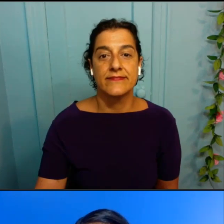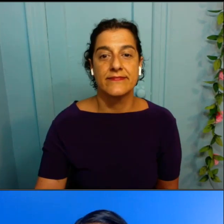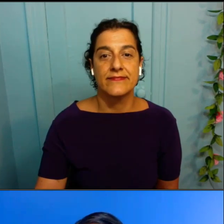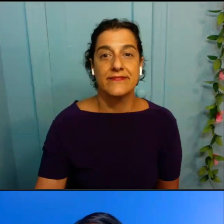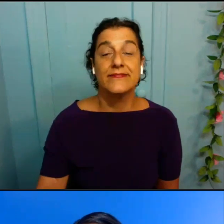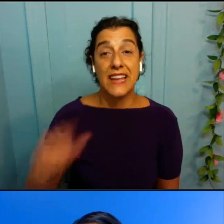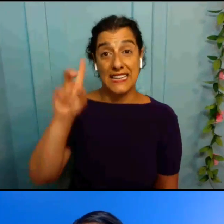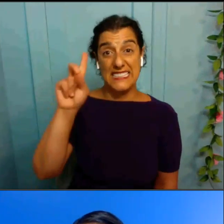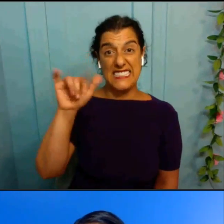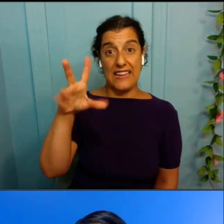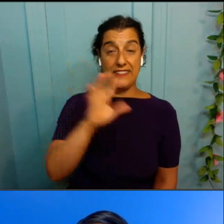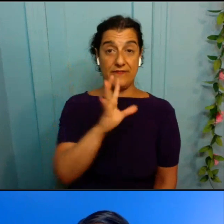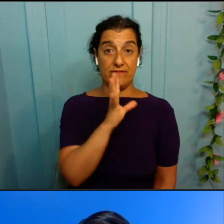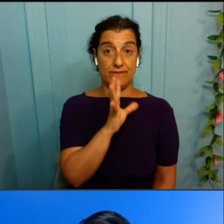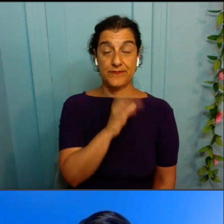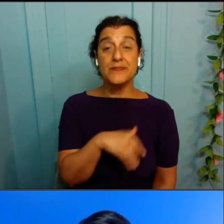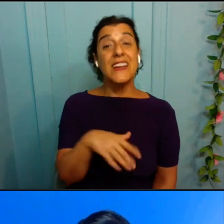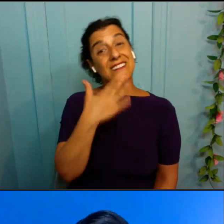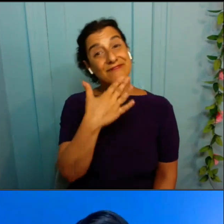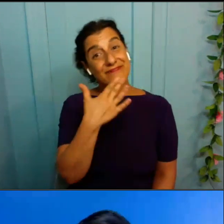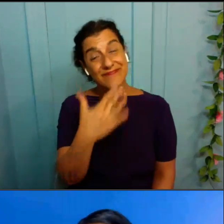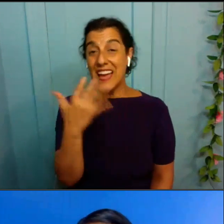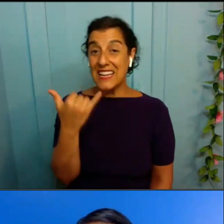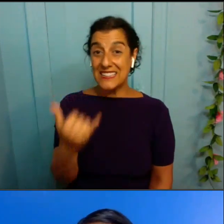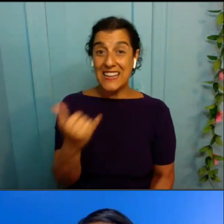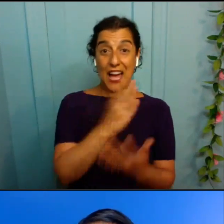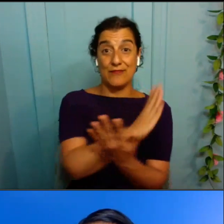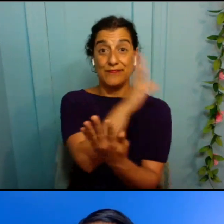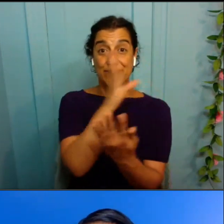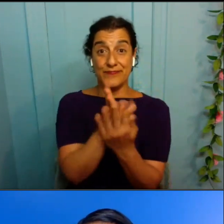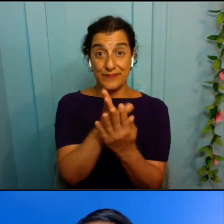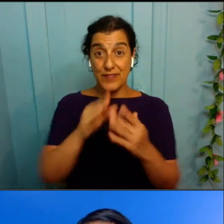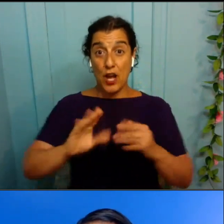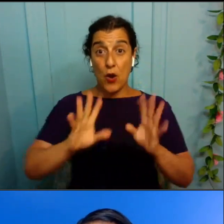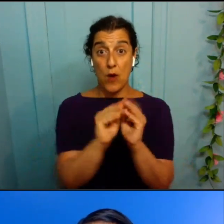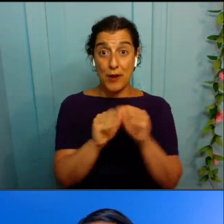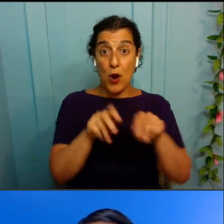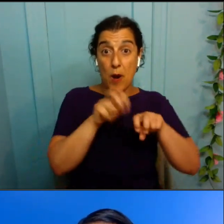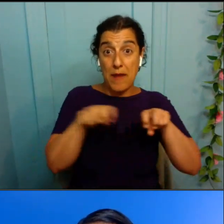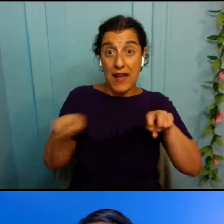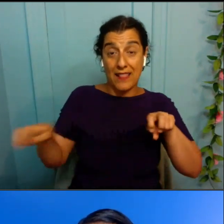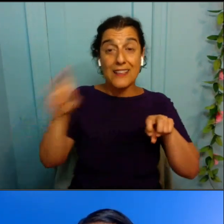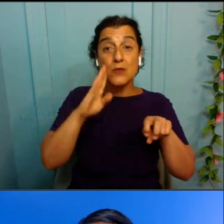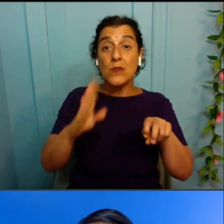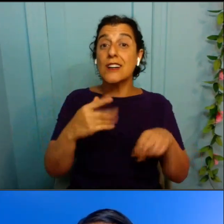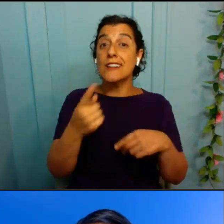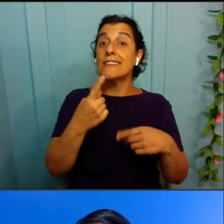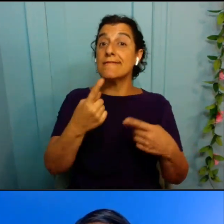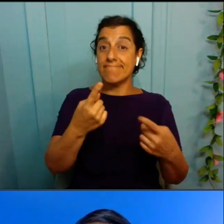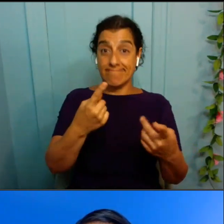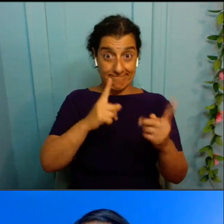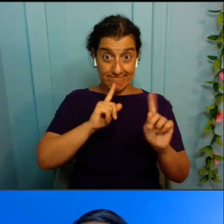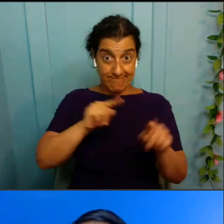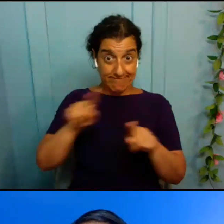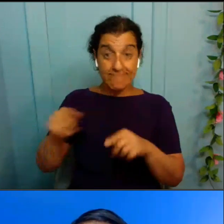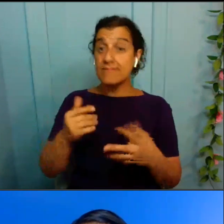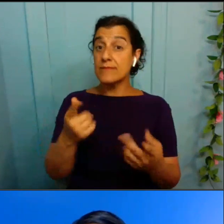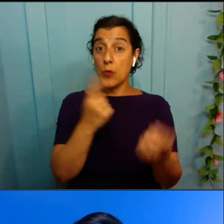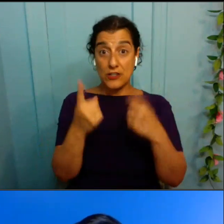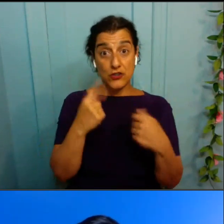Okay, thank you, everybody. And now we have come to the part of the webinar where the panelists will take your questions. So if you haven't already